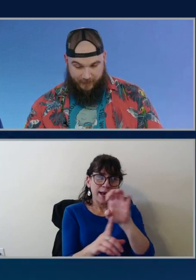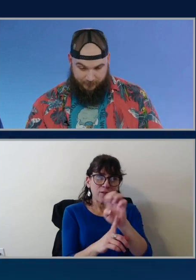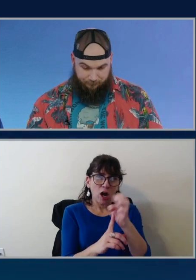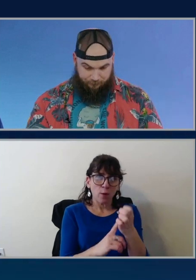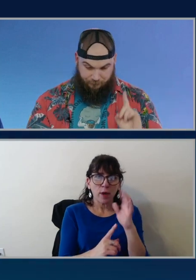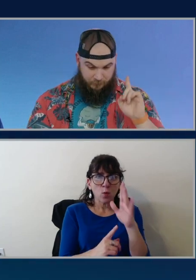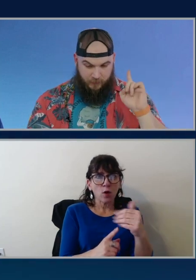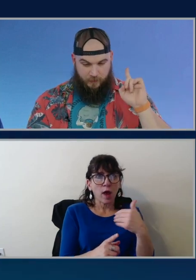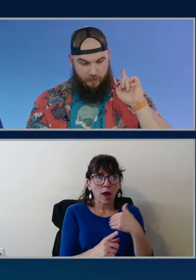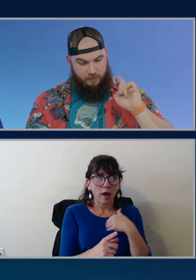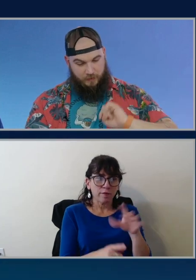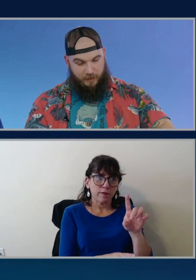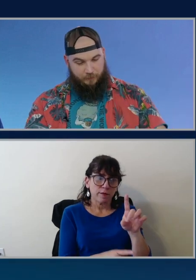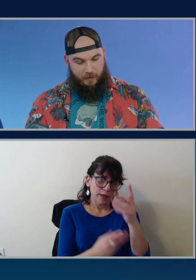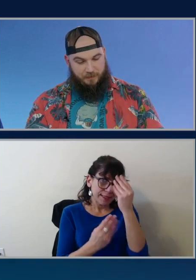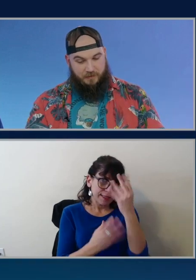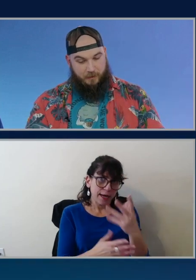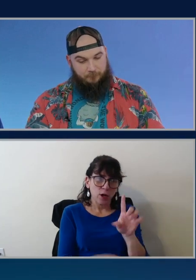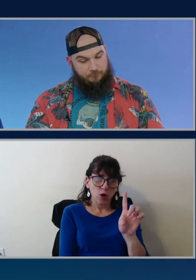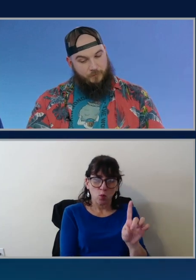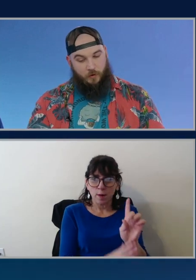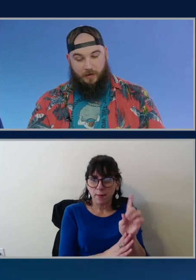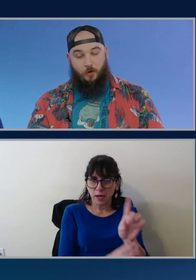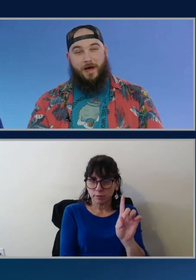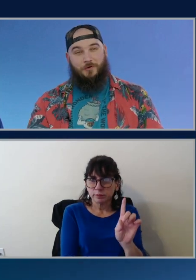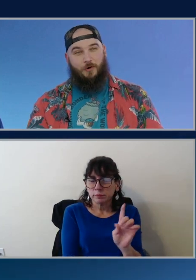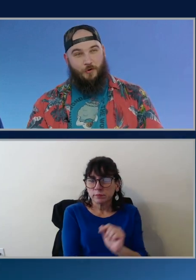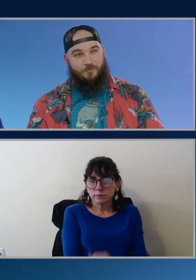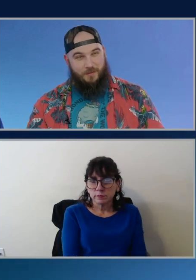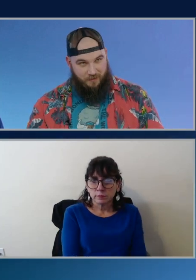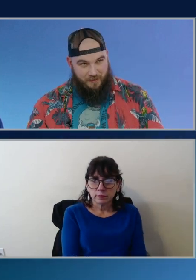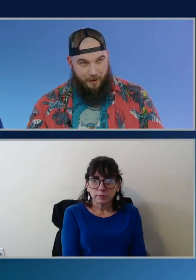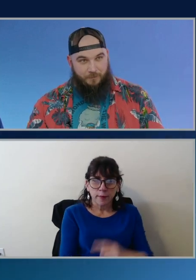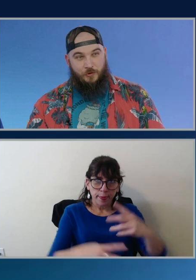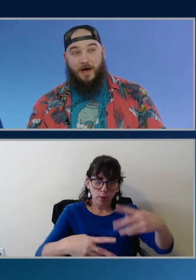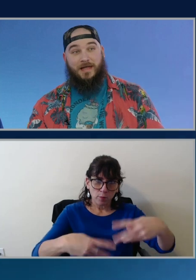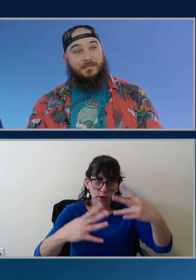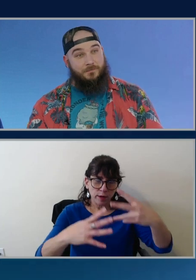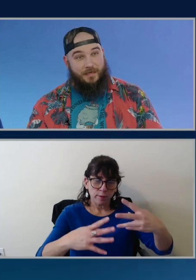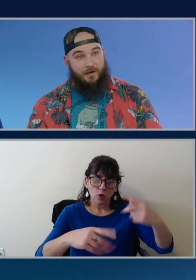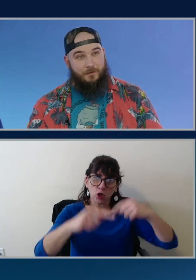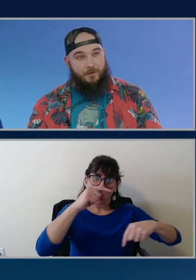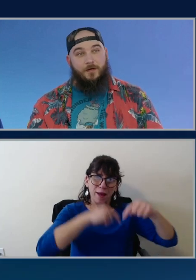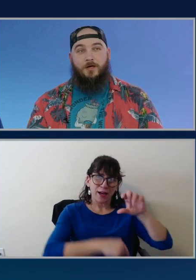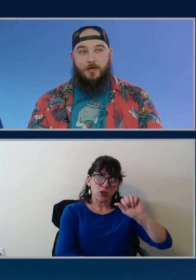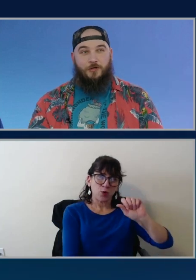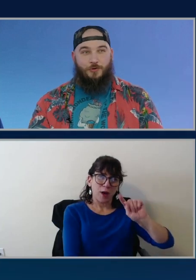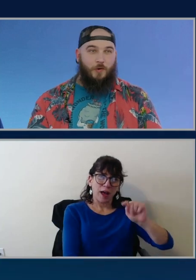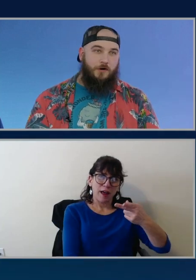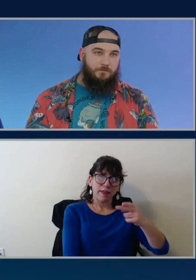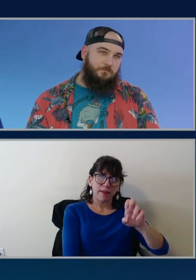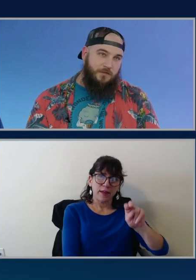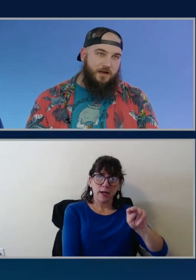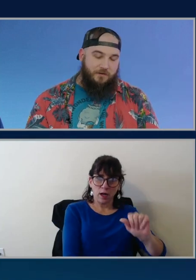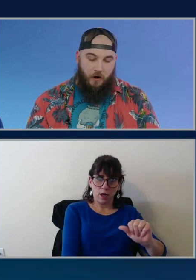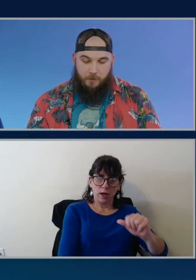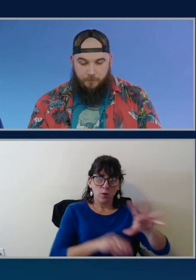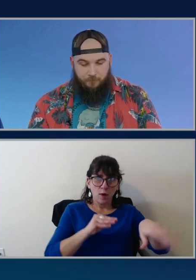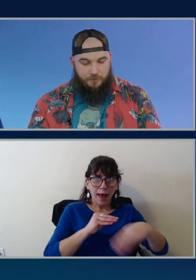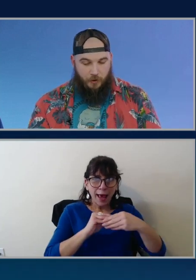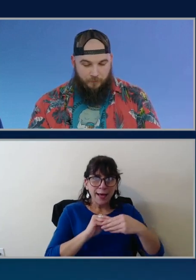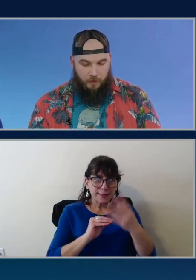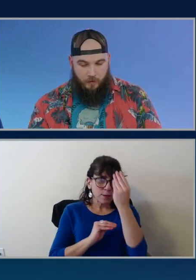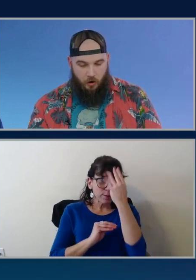data in a second. So I'm going to bring up this thing. We're going to go back to our good friend Athena to add some data into our data